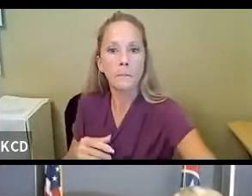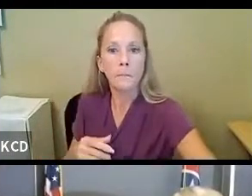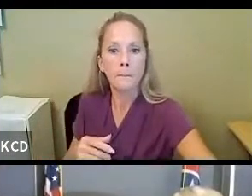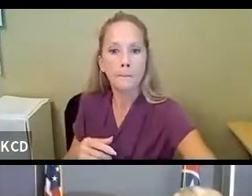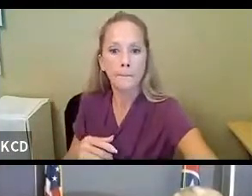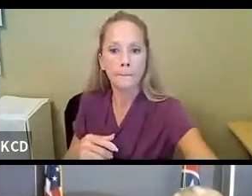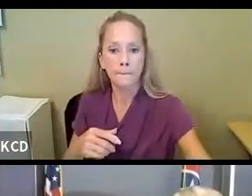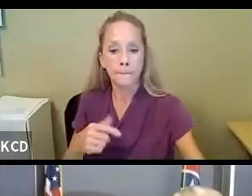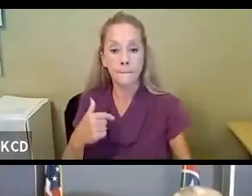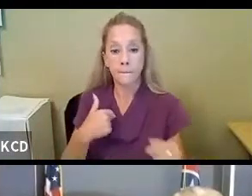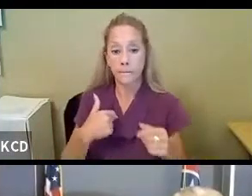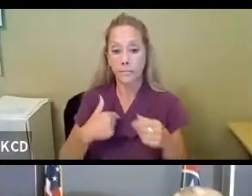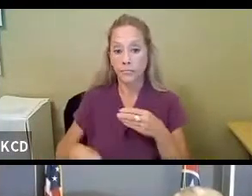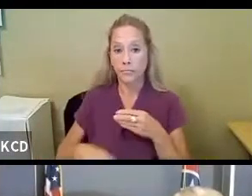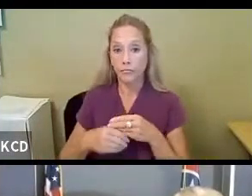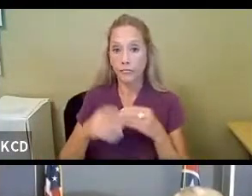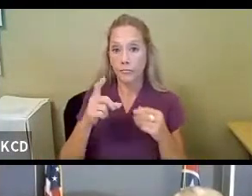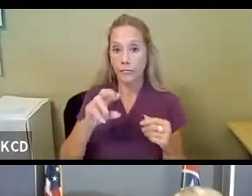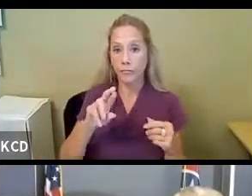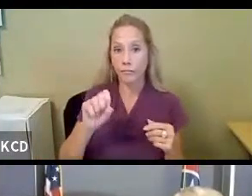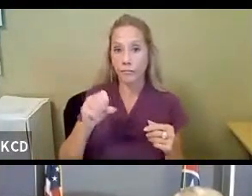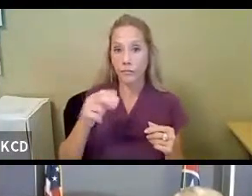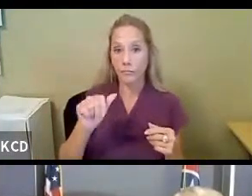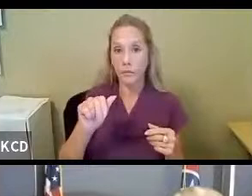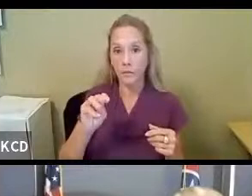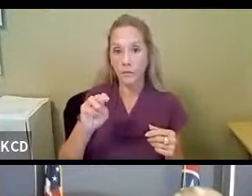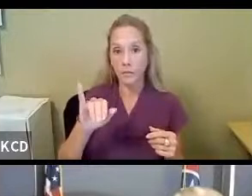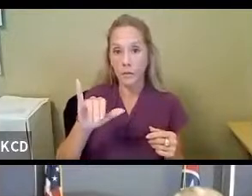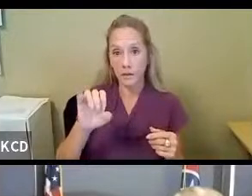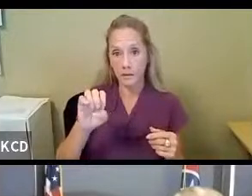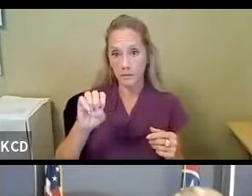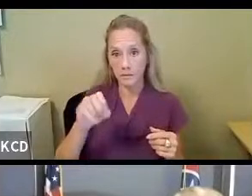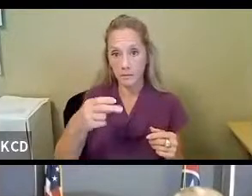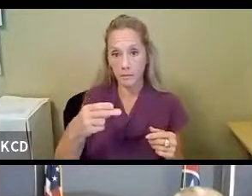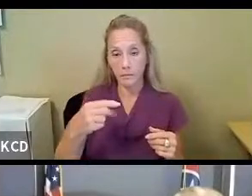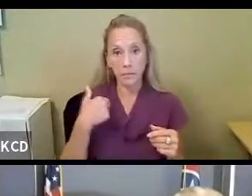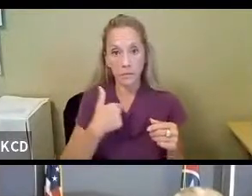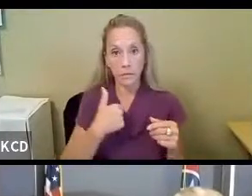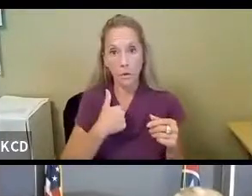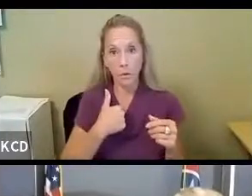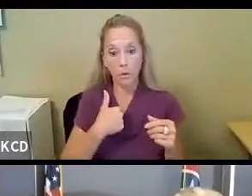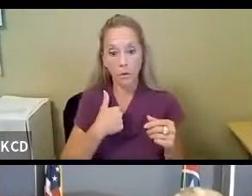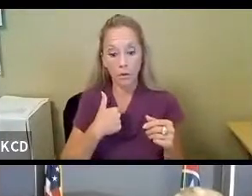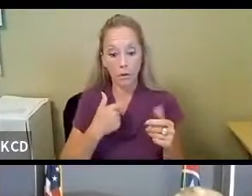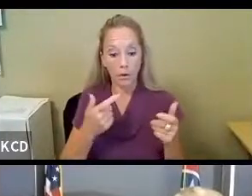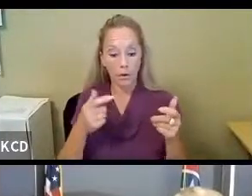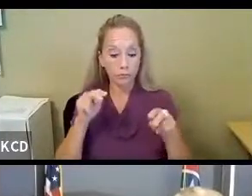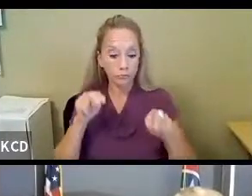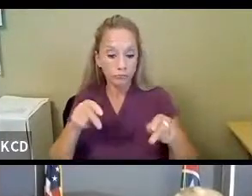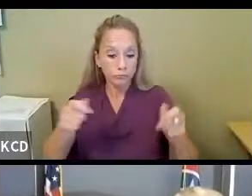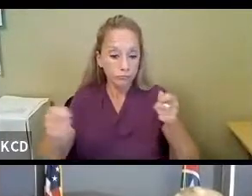And I would just say that I don't want us to lose sight of, I mean, we're managing this at a local level.